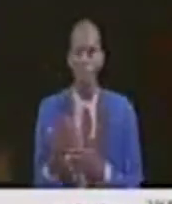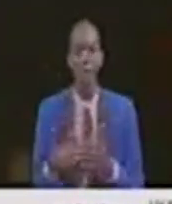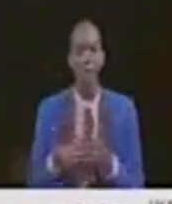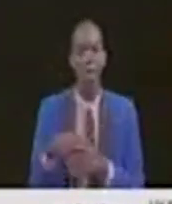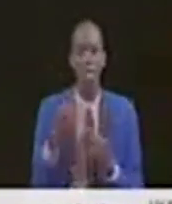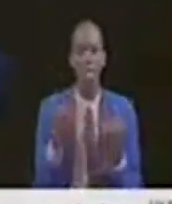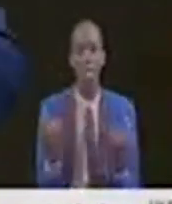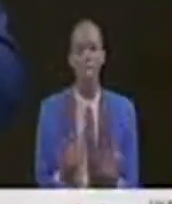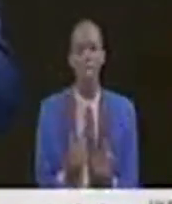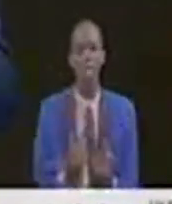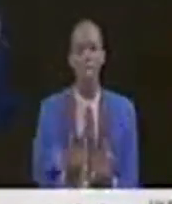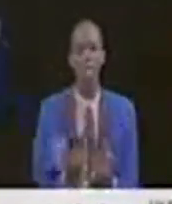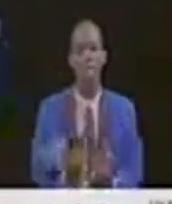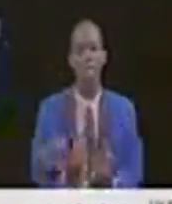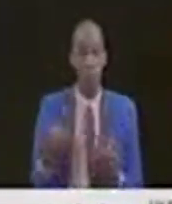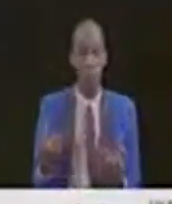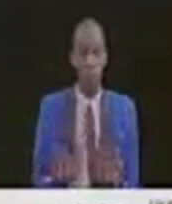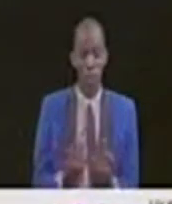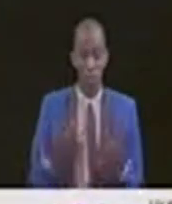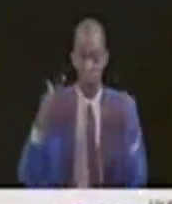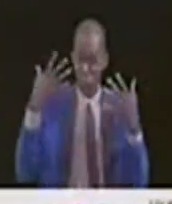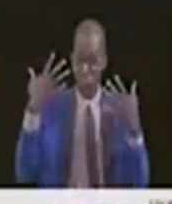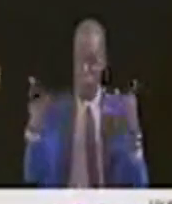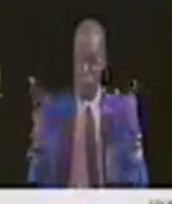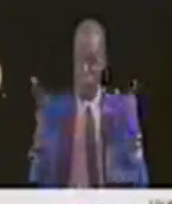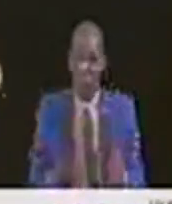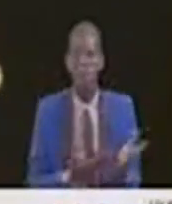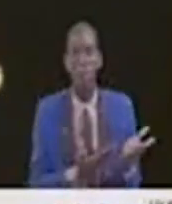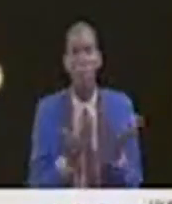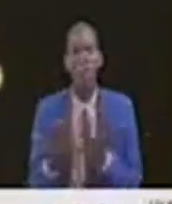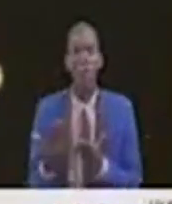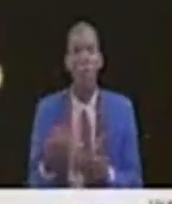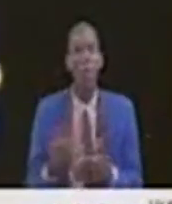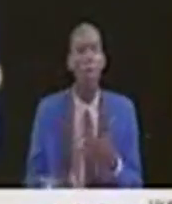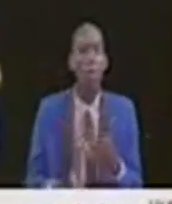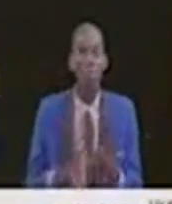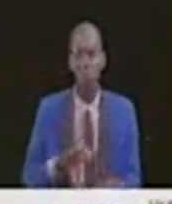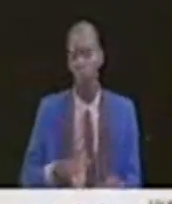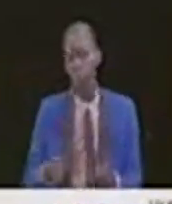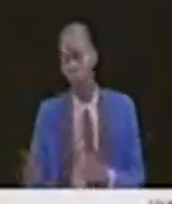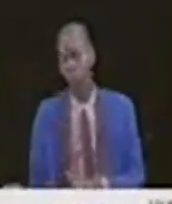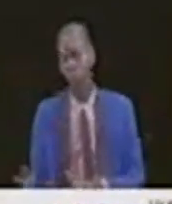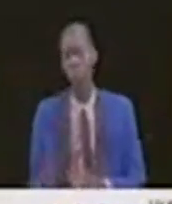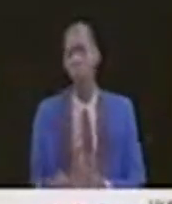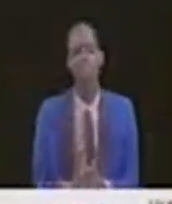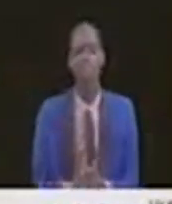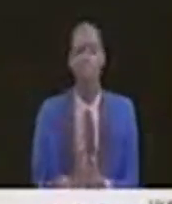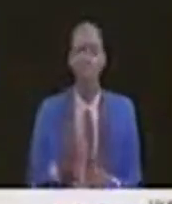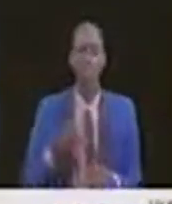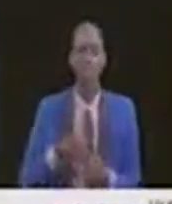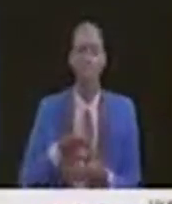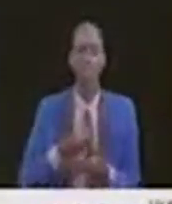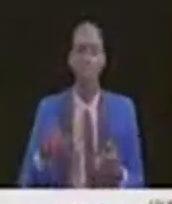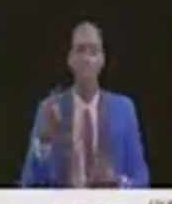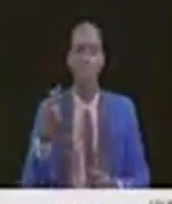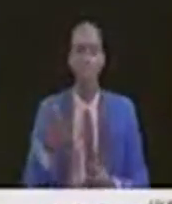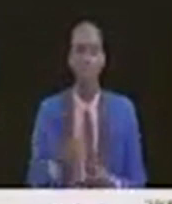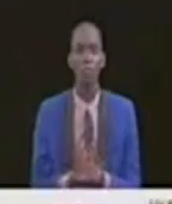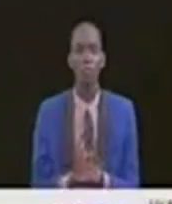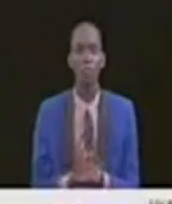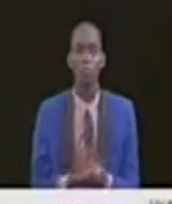sin, when it is finished, bringeth forth death. Verse 16, it